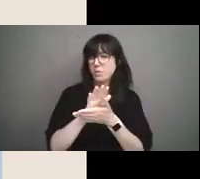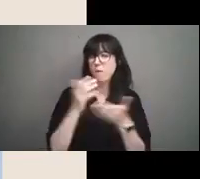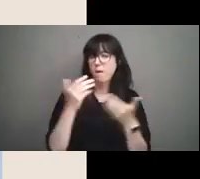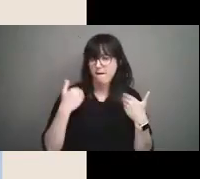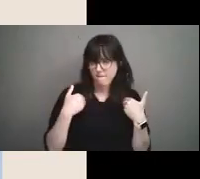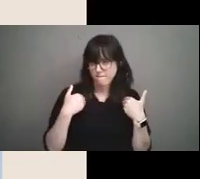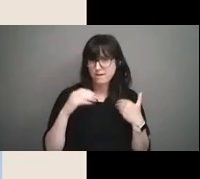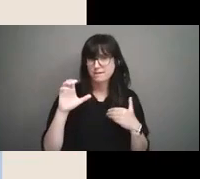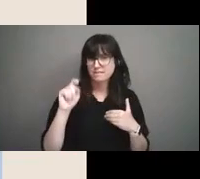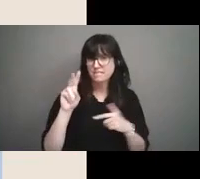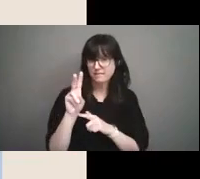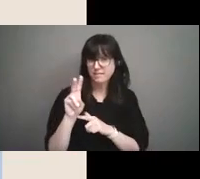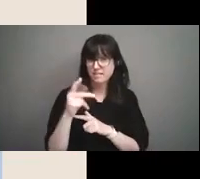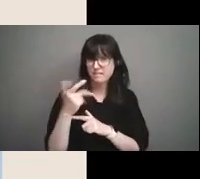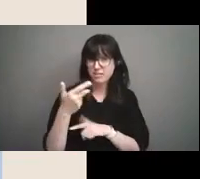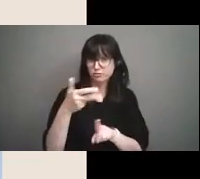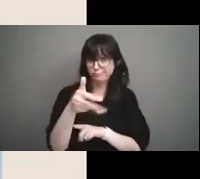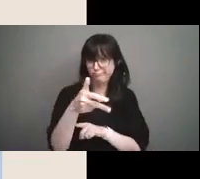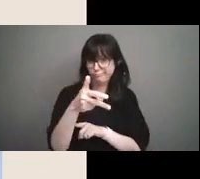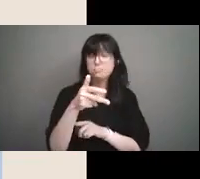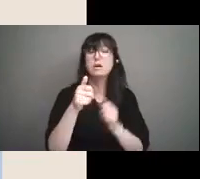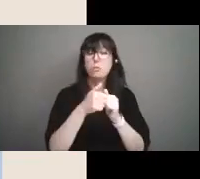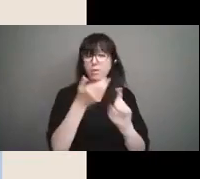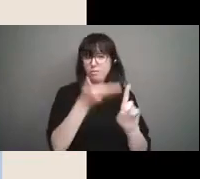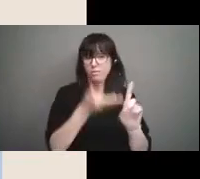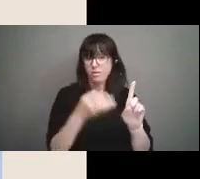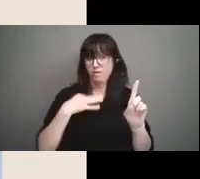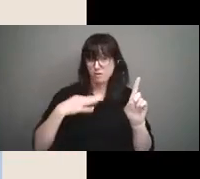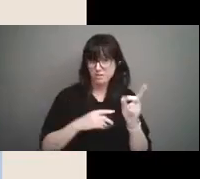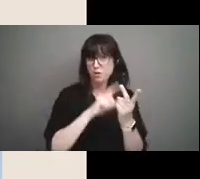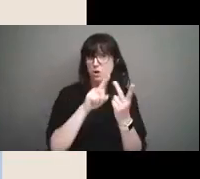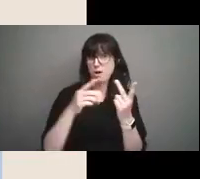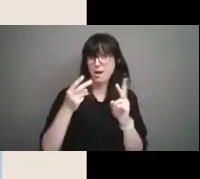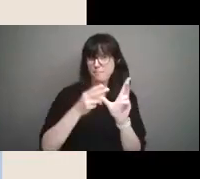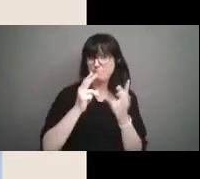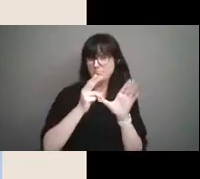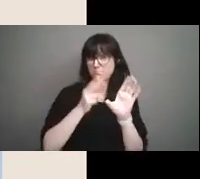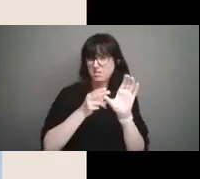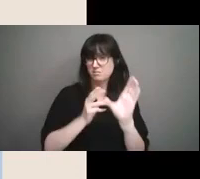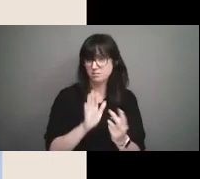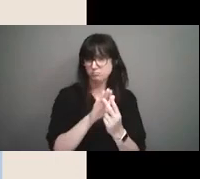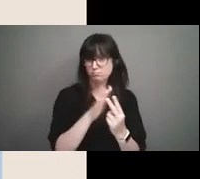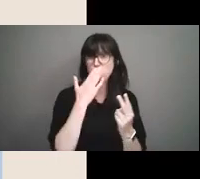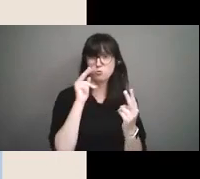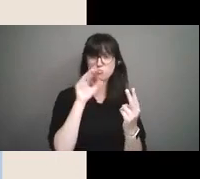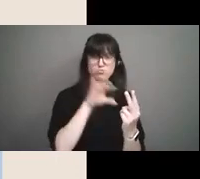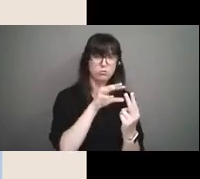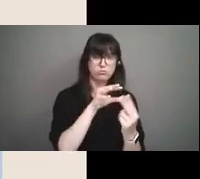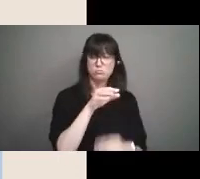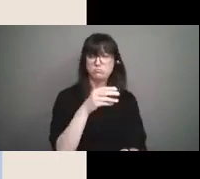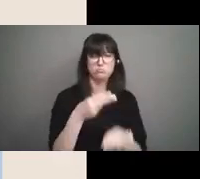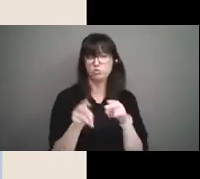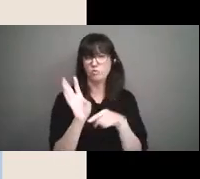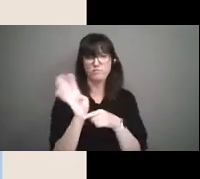that CTV did up for us with one of our volunteers and a participant. It's a really good watch. It's only like 4 minutes long, if